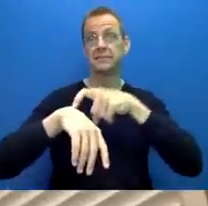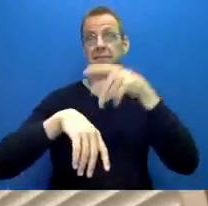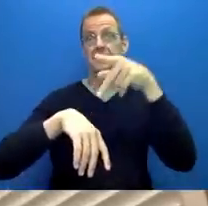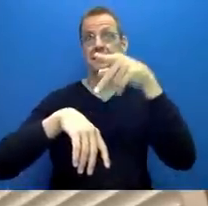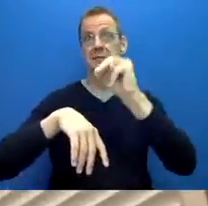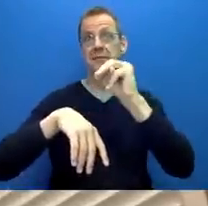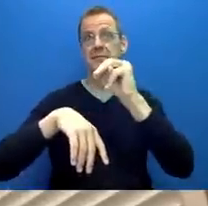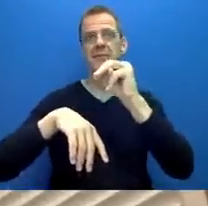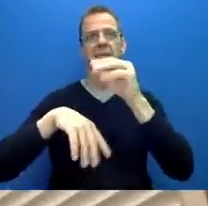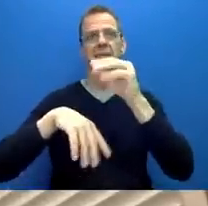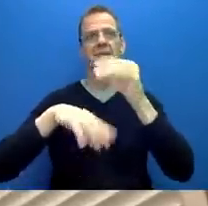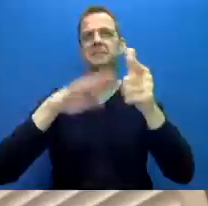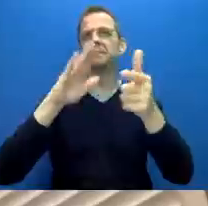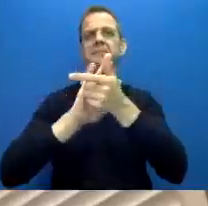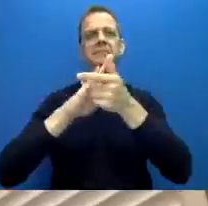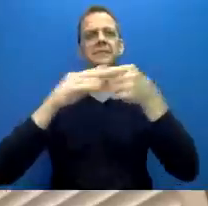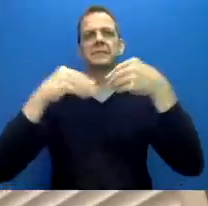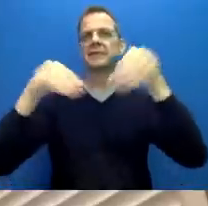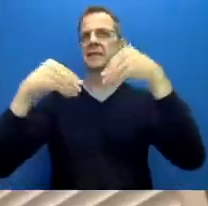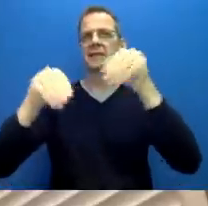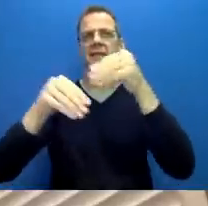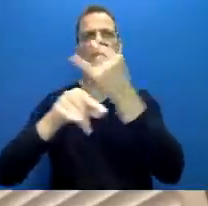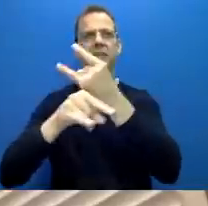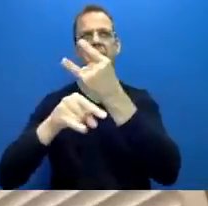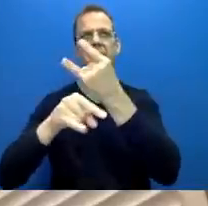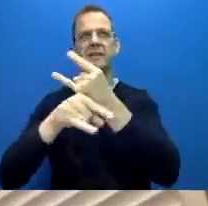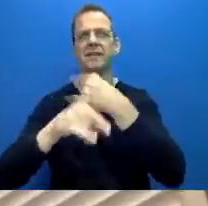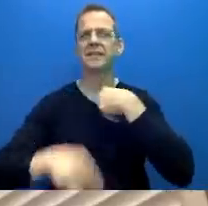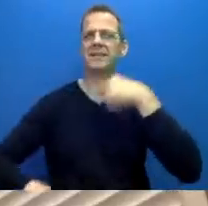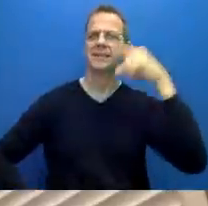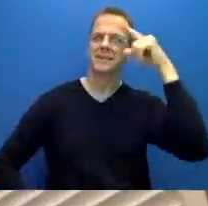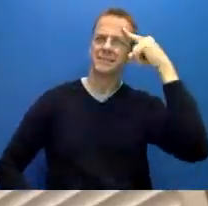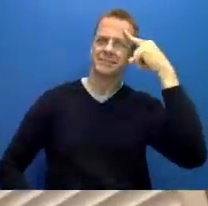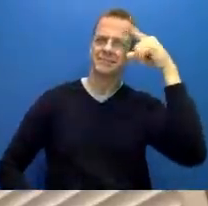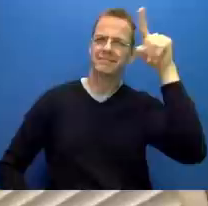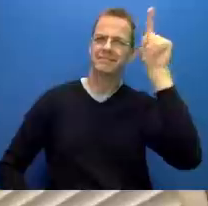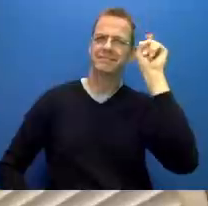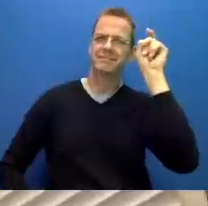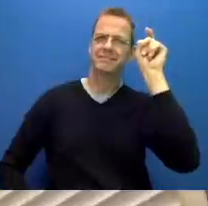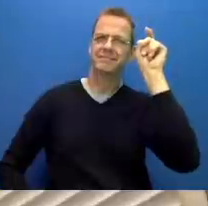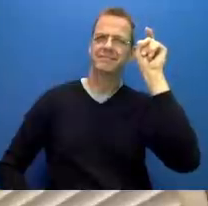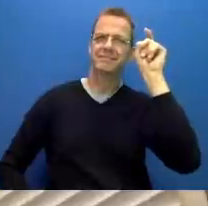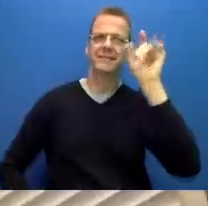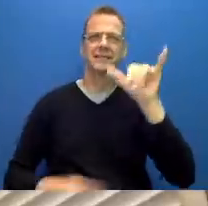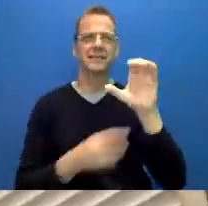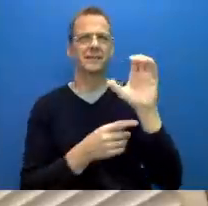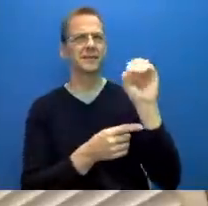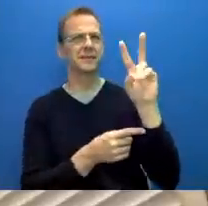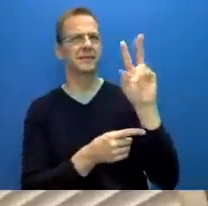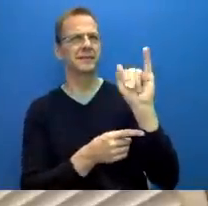alcohol 9 or 10:01. And this one really belies